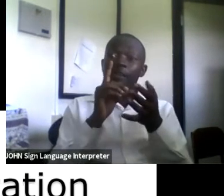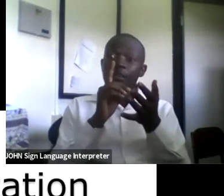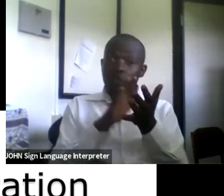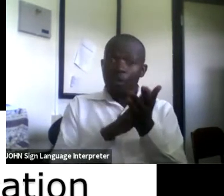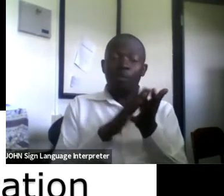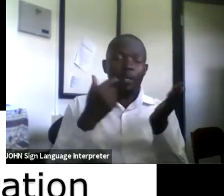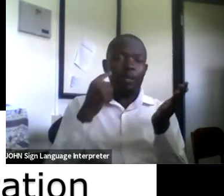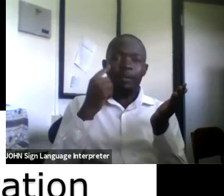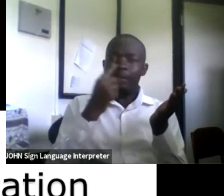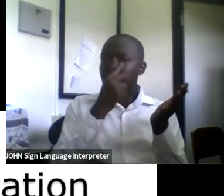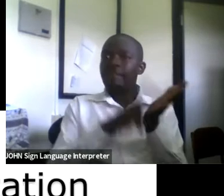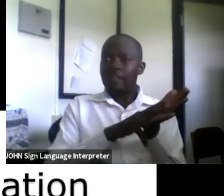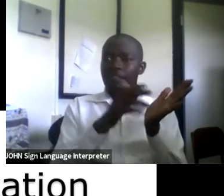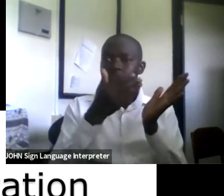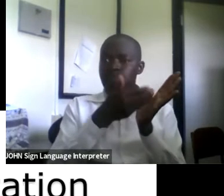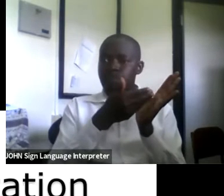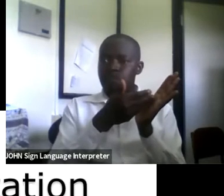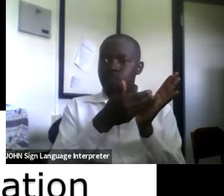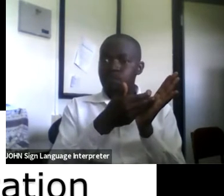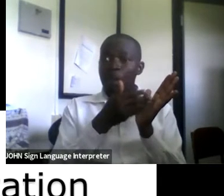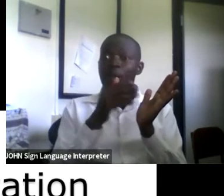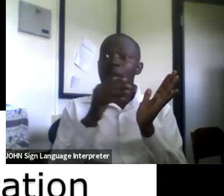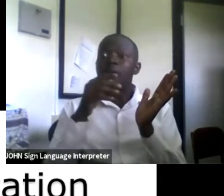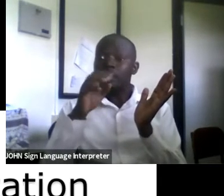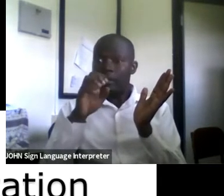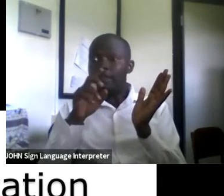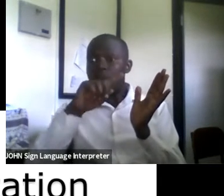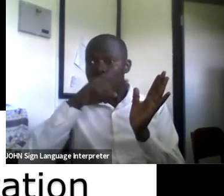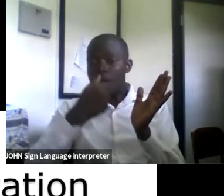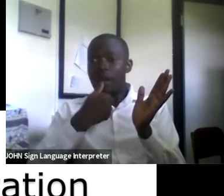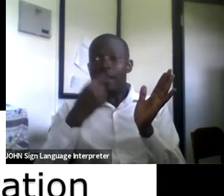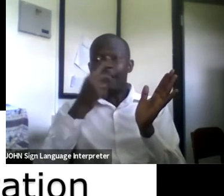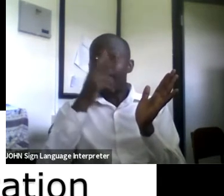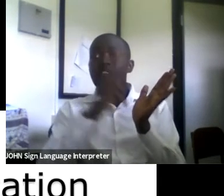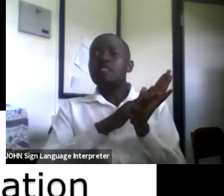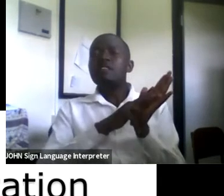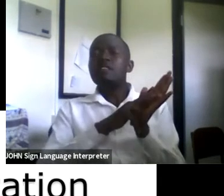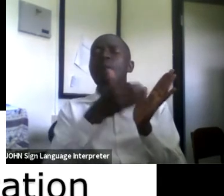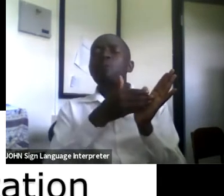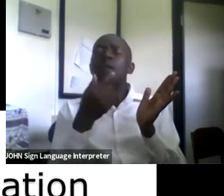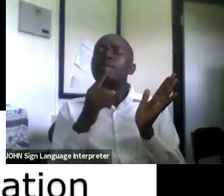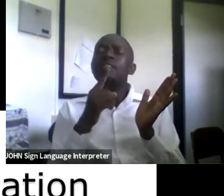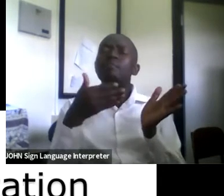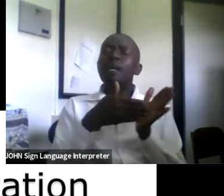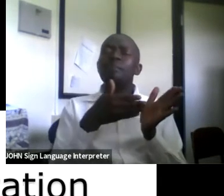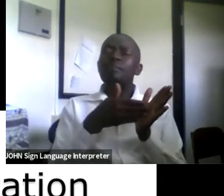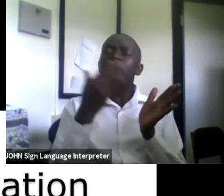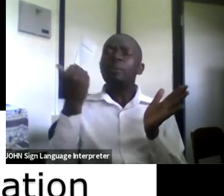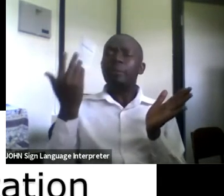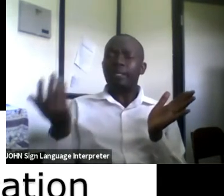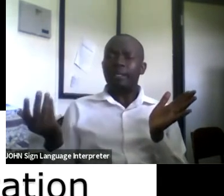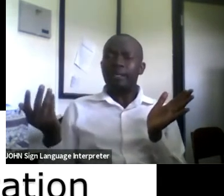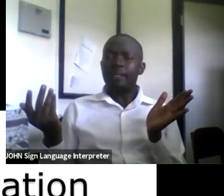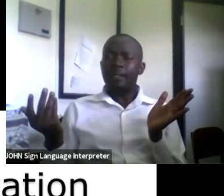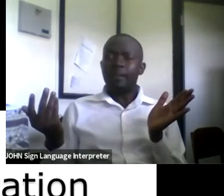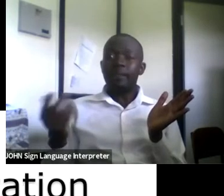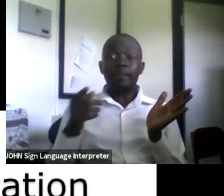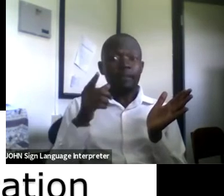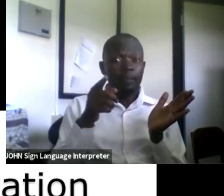evidence. So even when there is evidence, what is stopping from? So maybe the lack of evidence